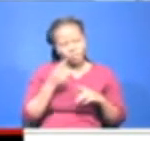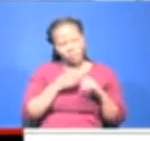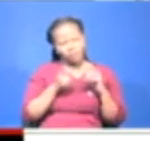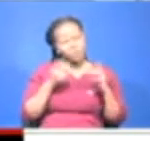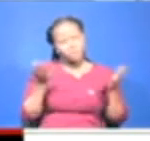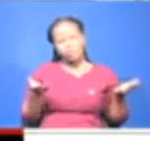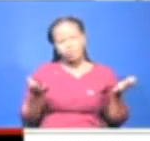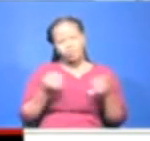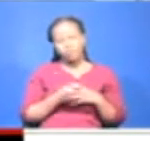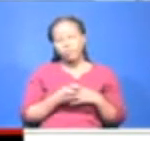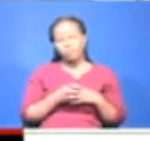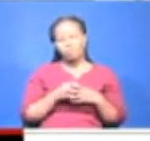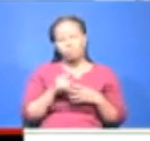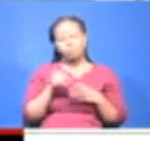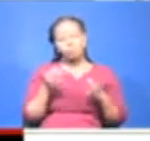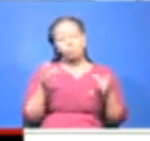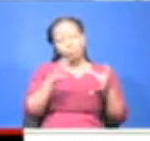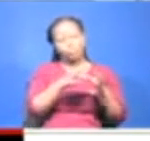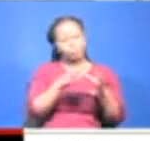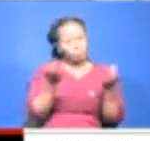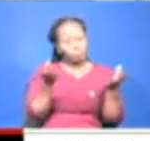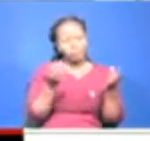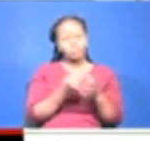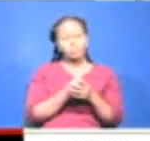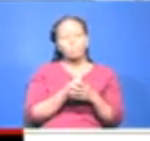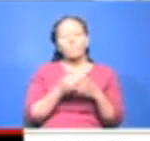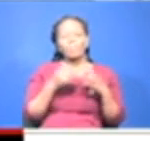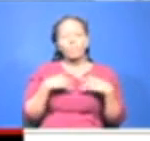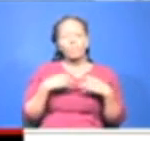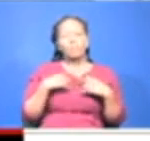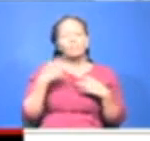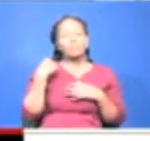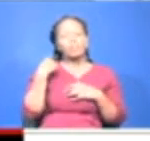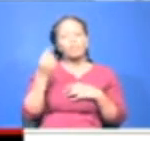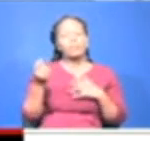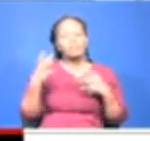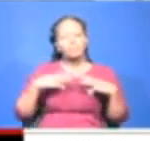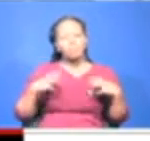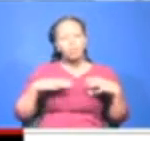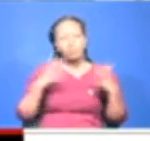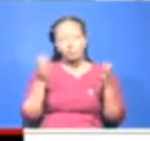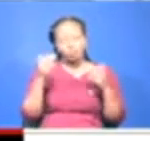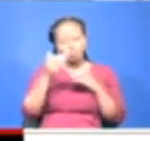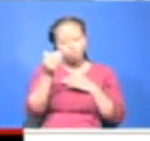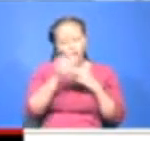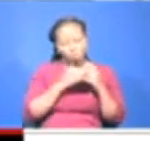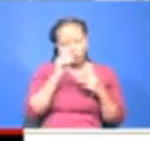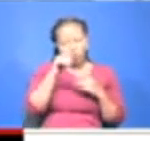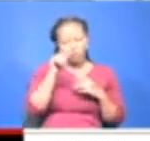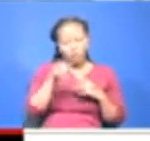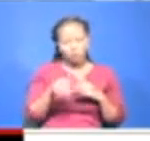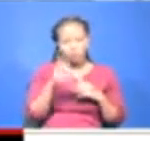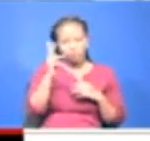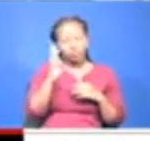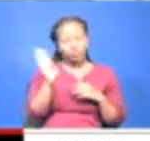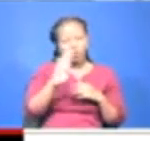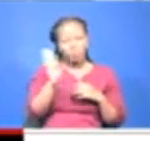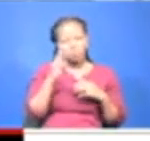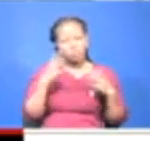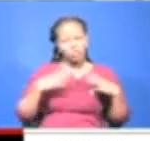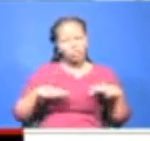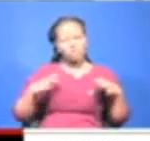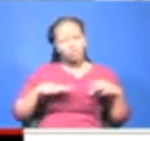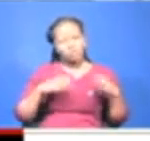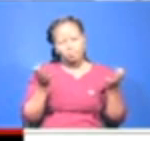you're from? And look, I mean, with a population of almost 1.4 billion people, you know, that's a significant number of